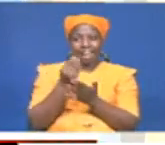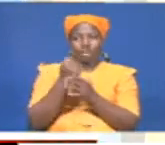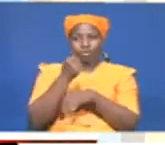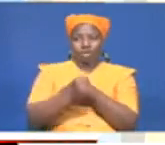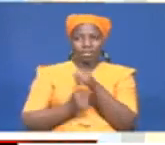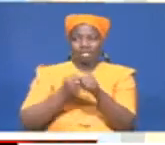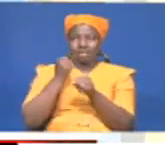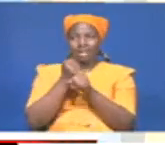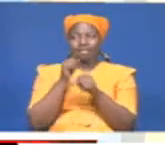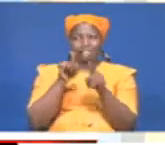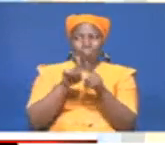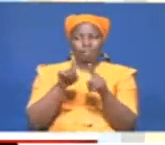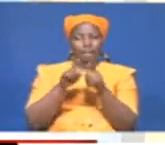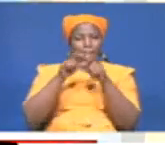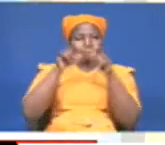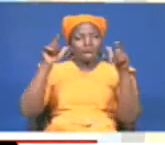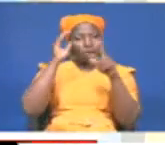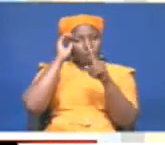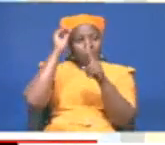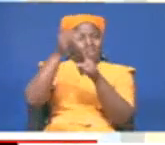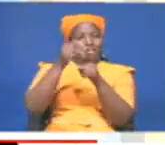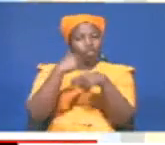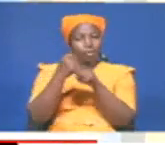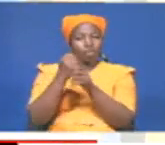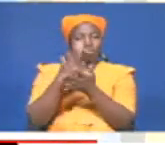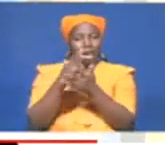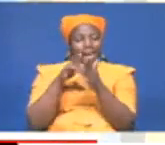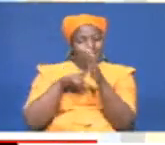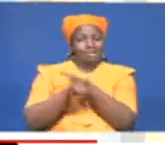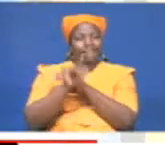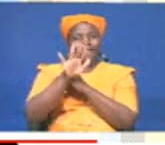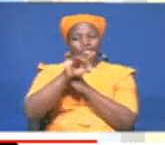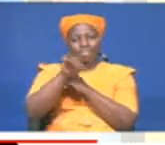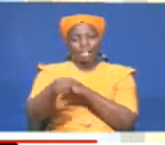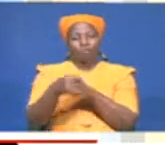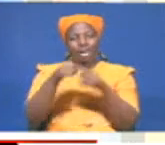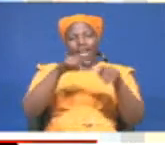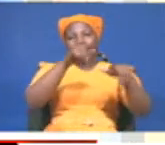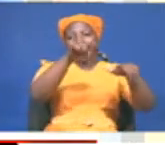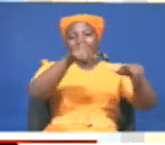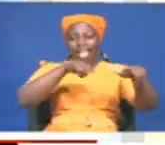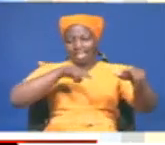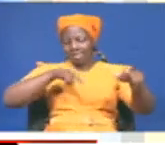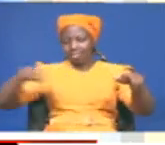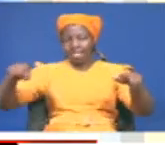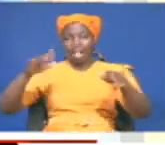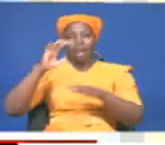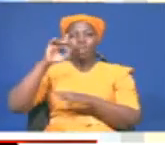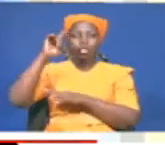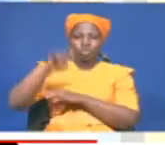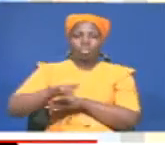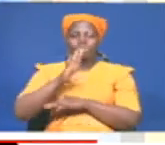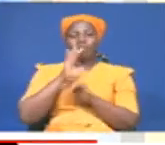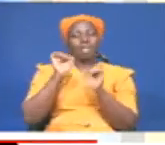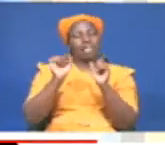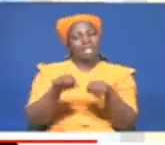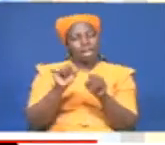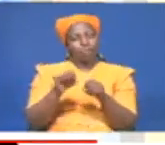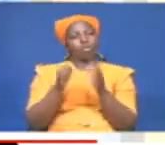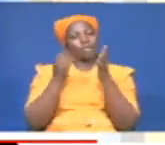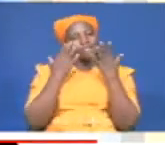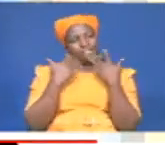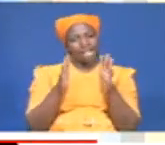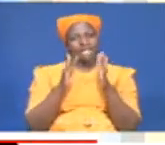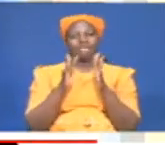as a key objective to ensure that within the 5,000 acres we should be able to complete as and